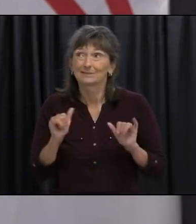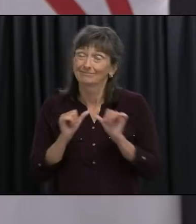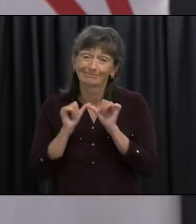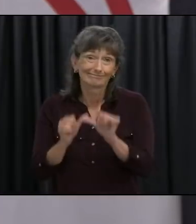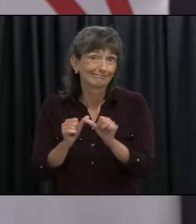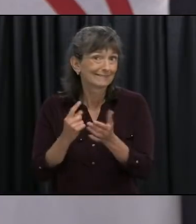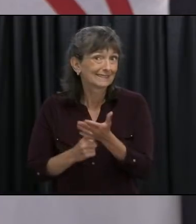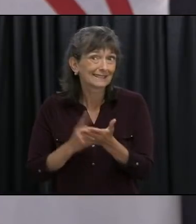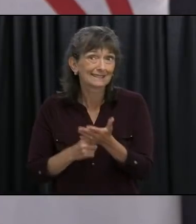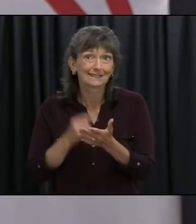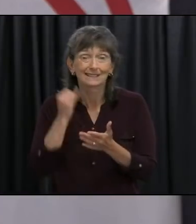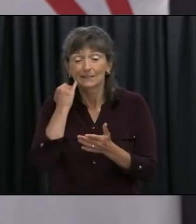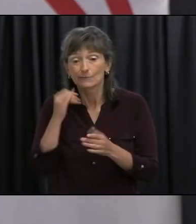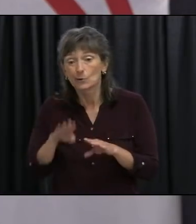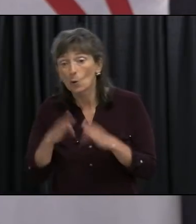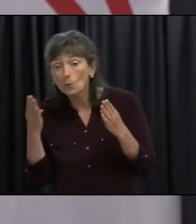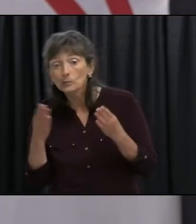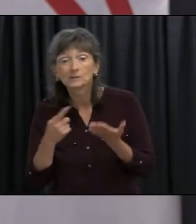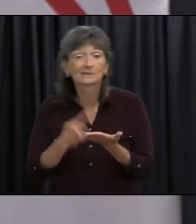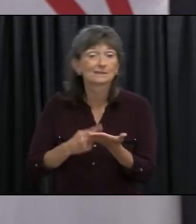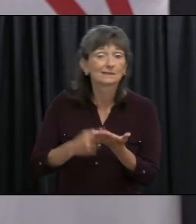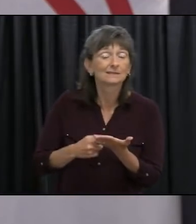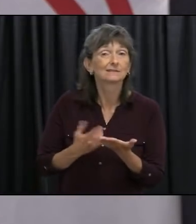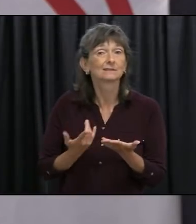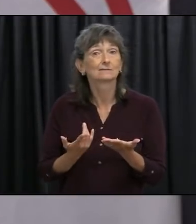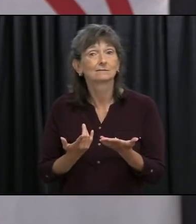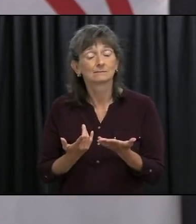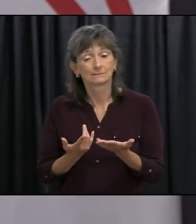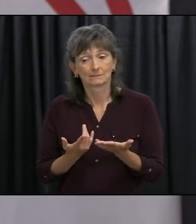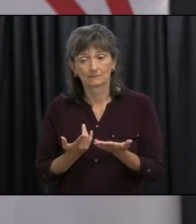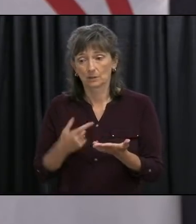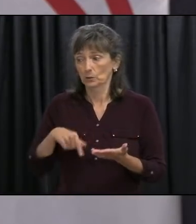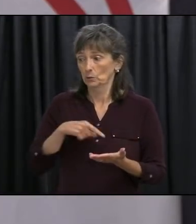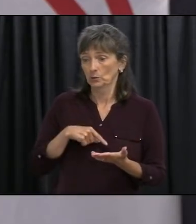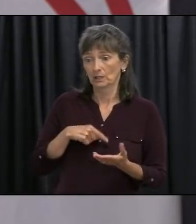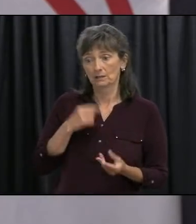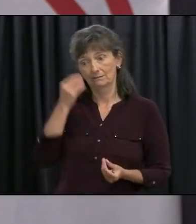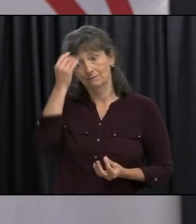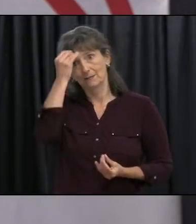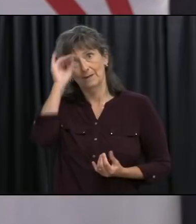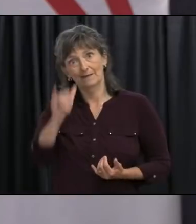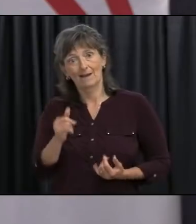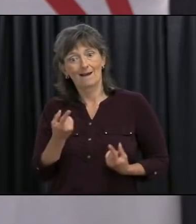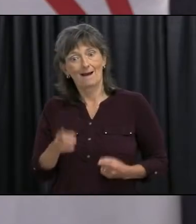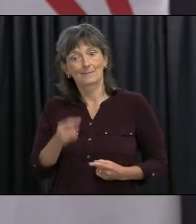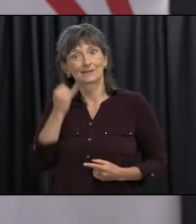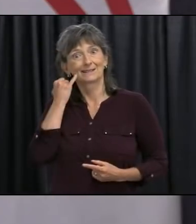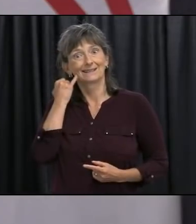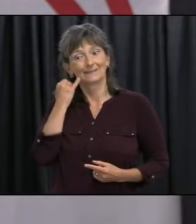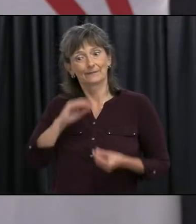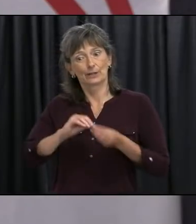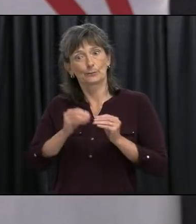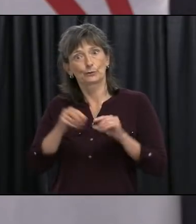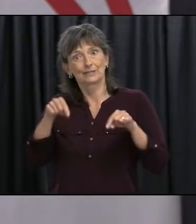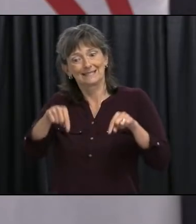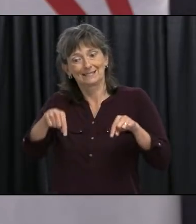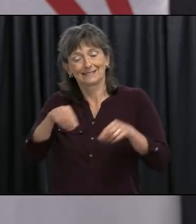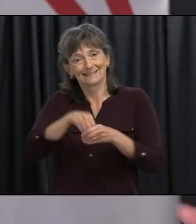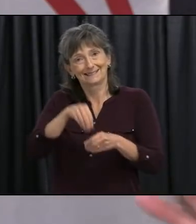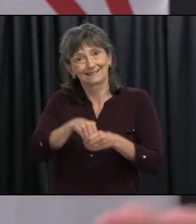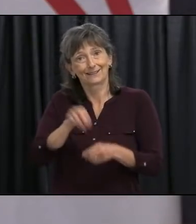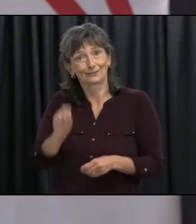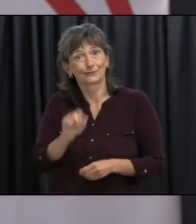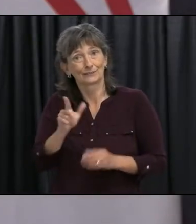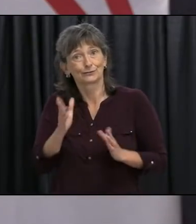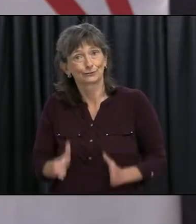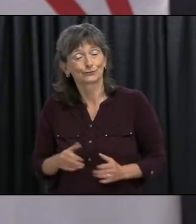as we keep reopening or having discussions about reopening our province is what's happening with the epidemiology within other provinces. How